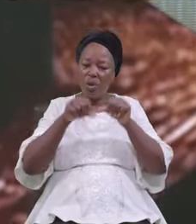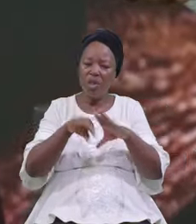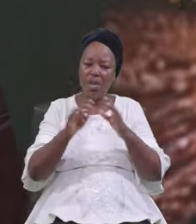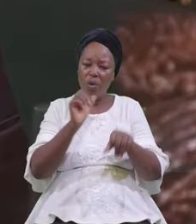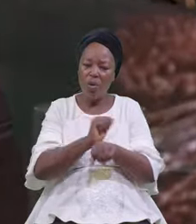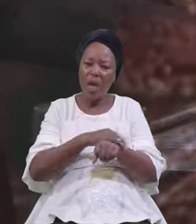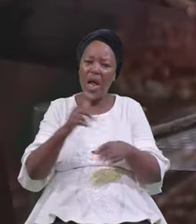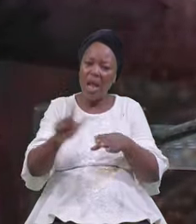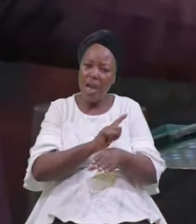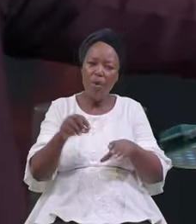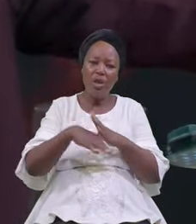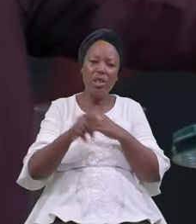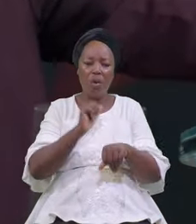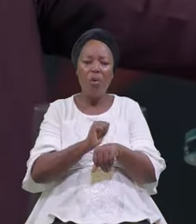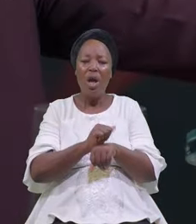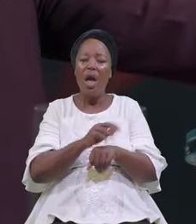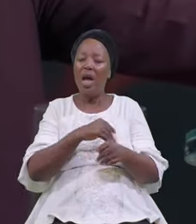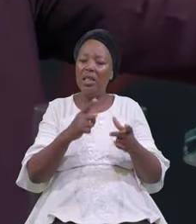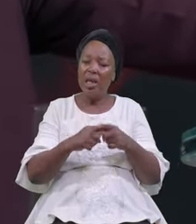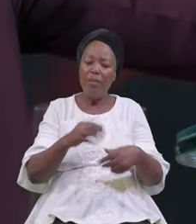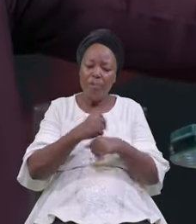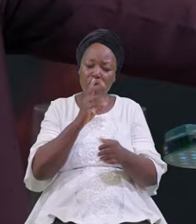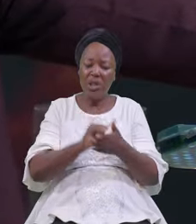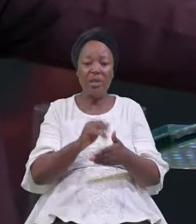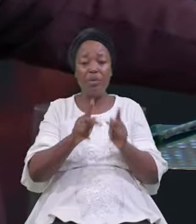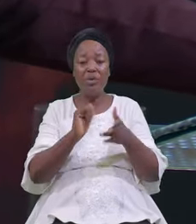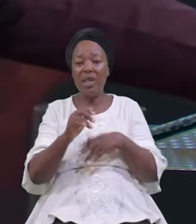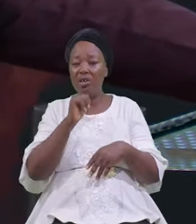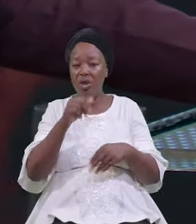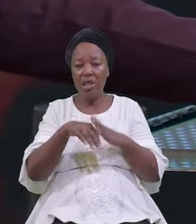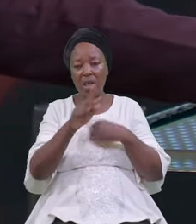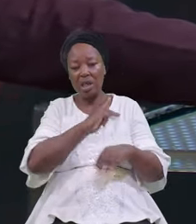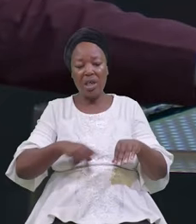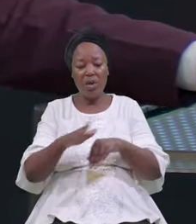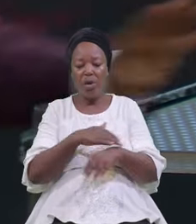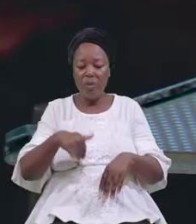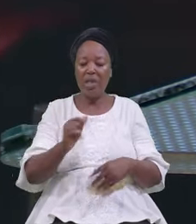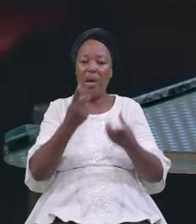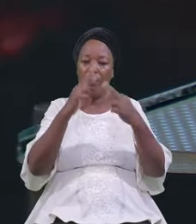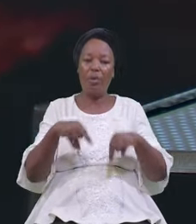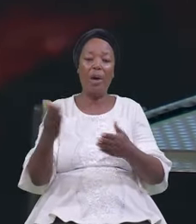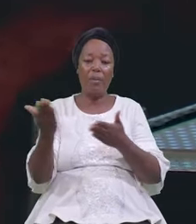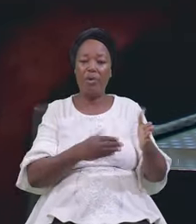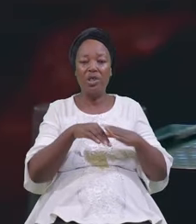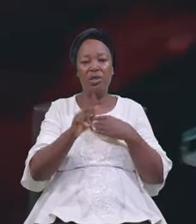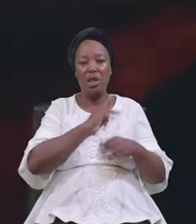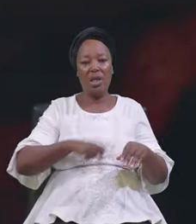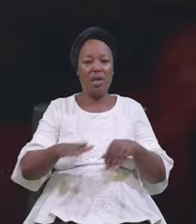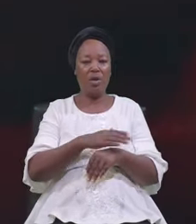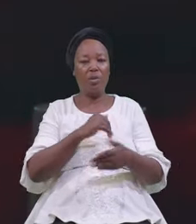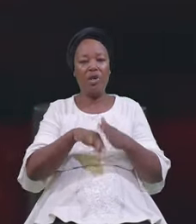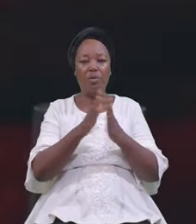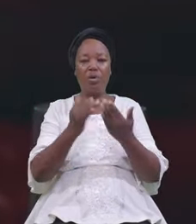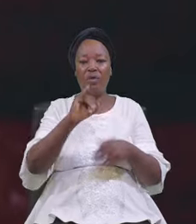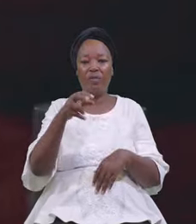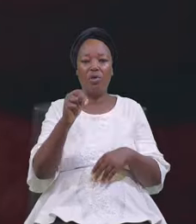that people who are not in the kingdom yet are brought into the kingdom. John chapter 4, I'm reading from verse 34.